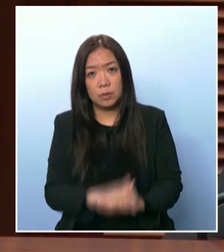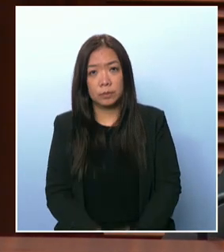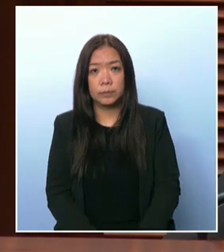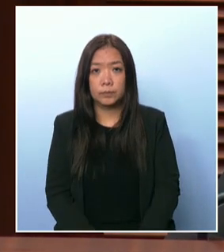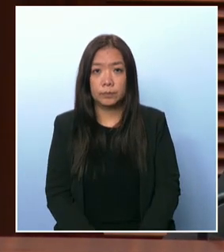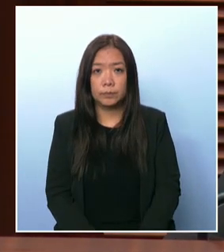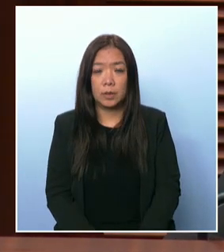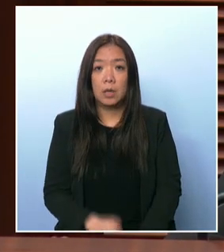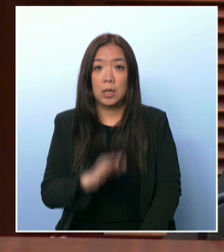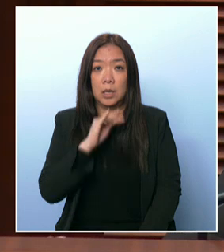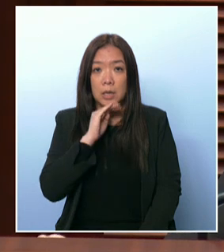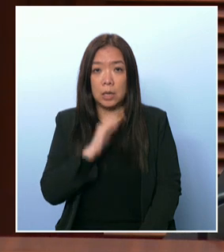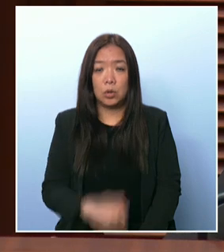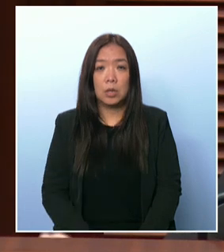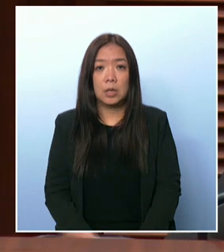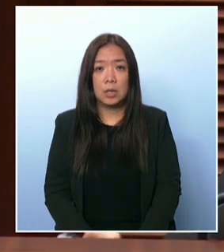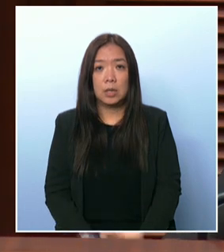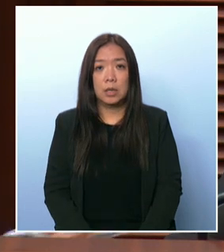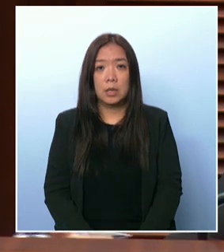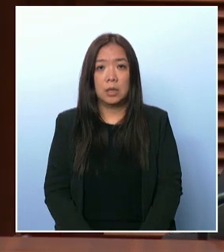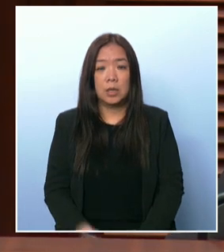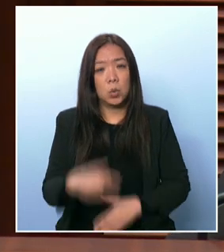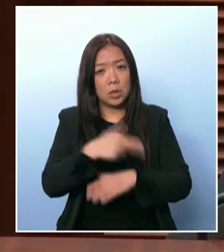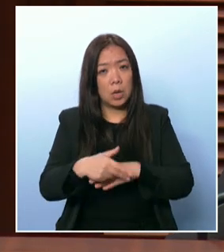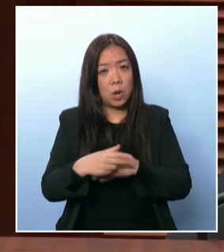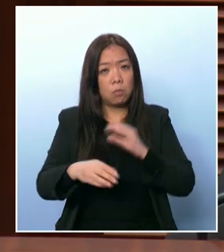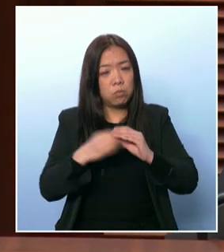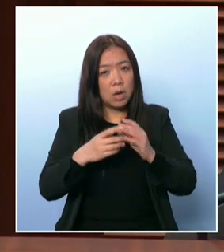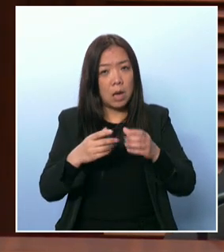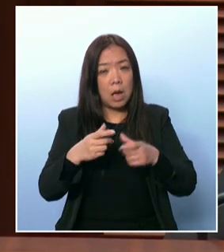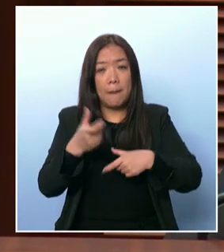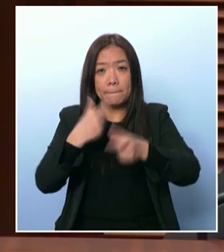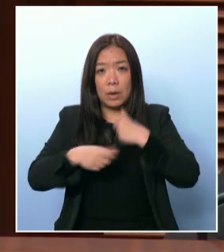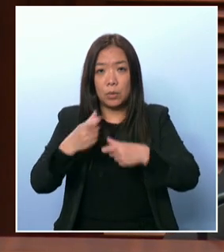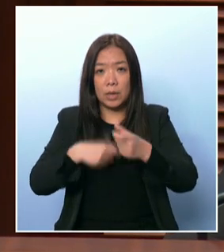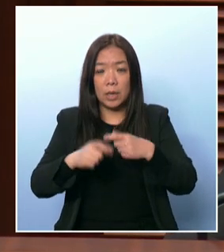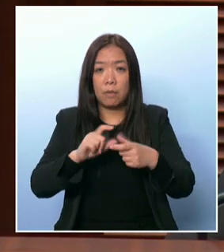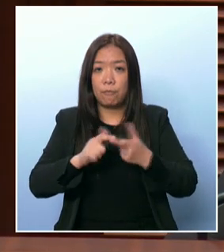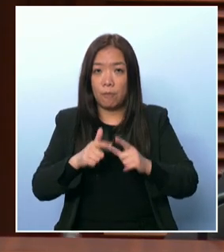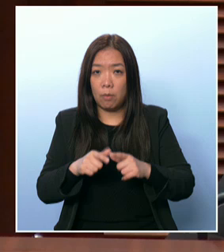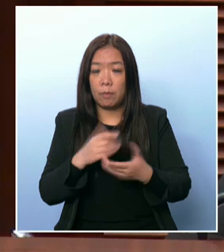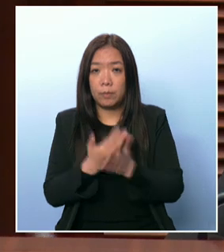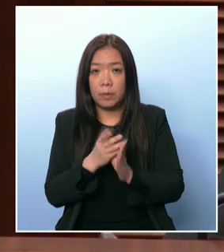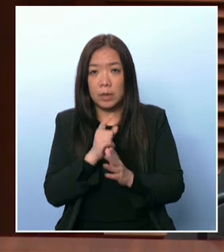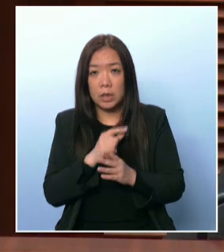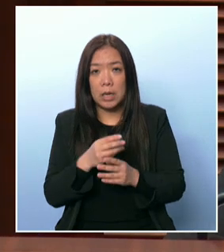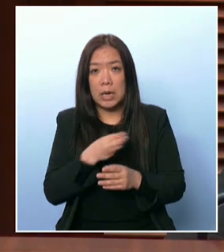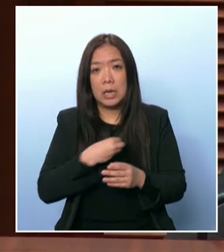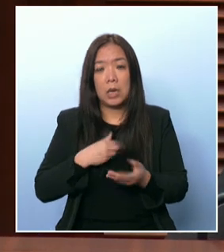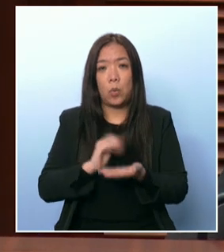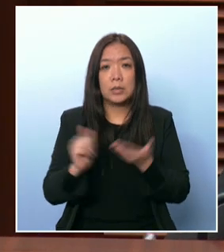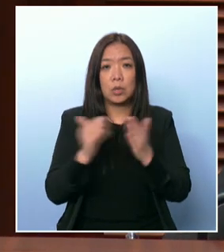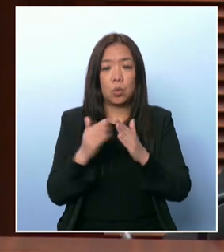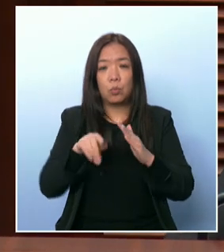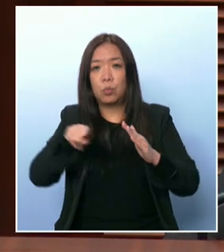industry is very wide. It includes service providers, and on